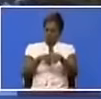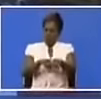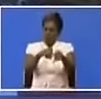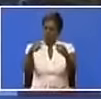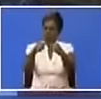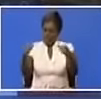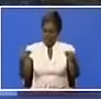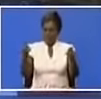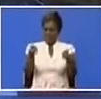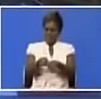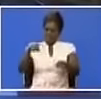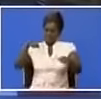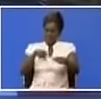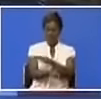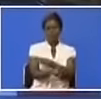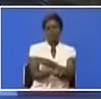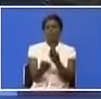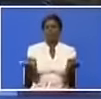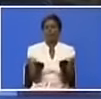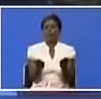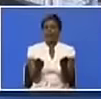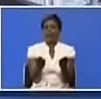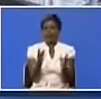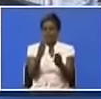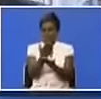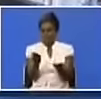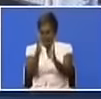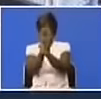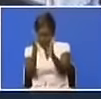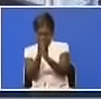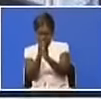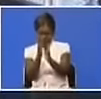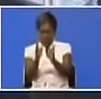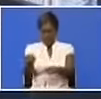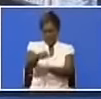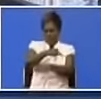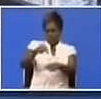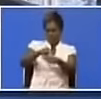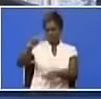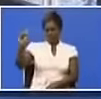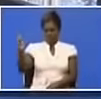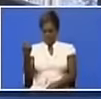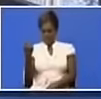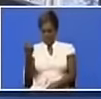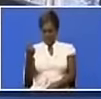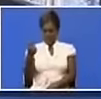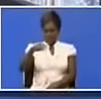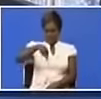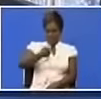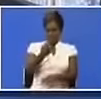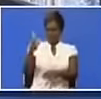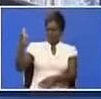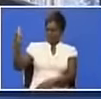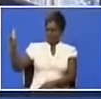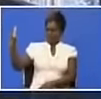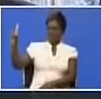enemy deep in their hideouts. We are the Republic of Kenya. We are the Kenya